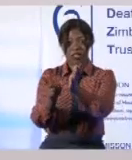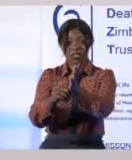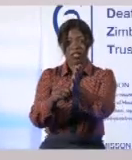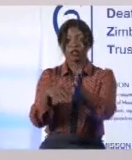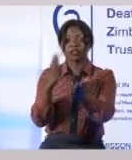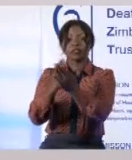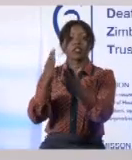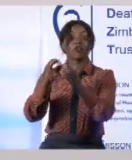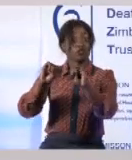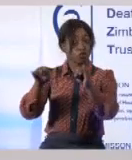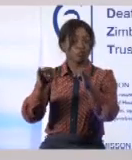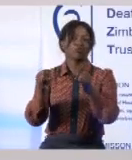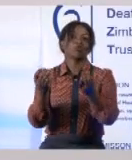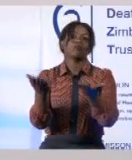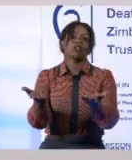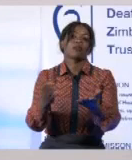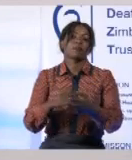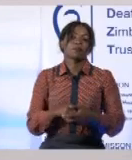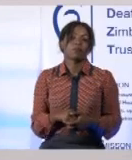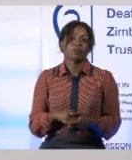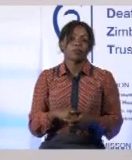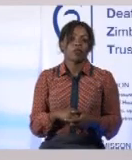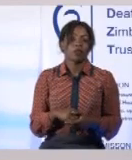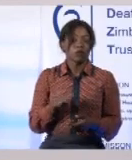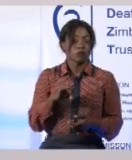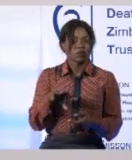job. It's happening, and it happened to me.